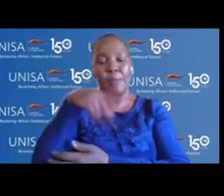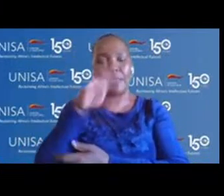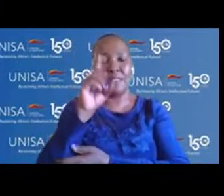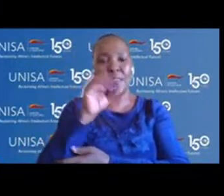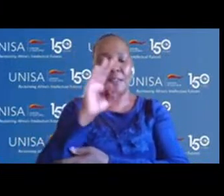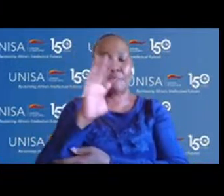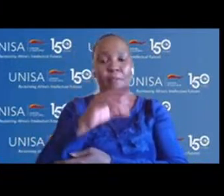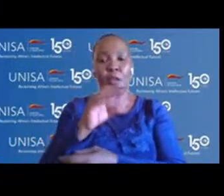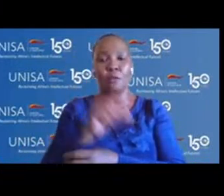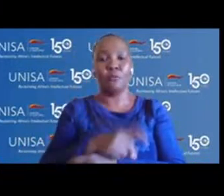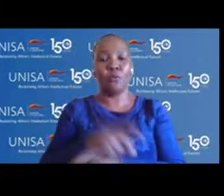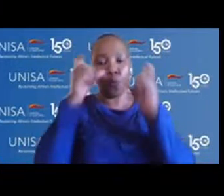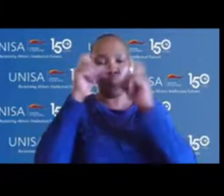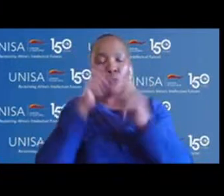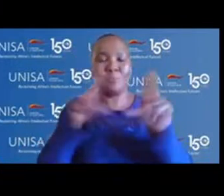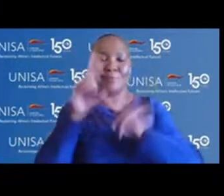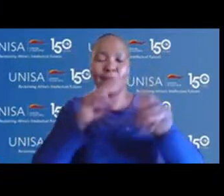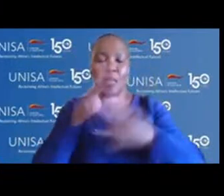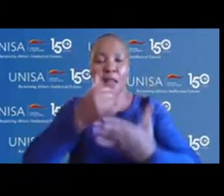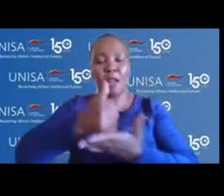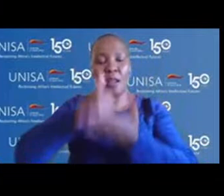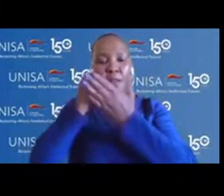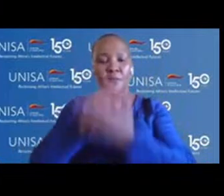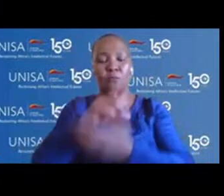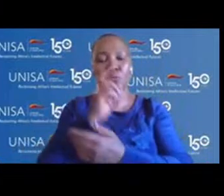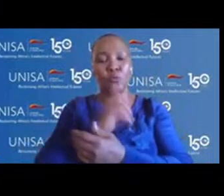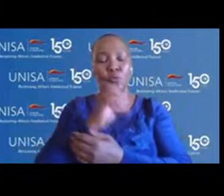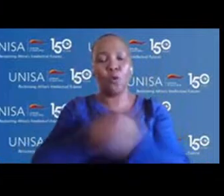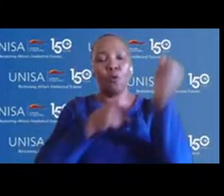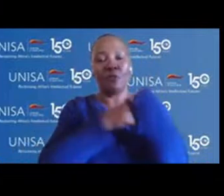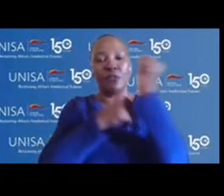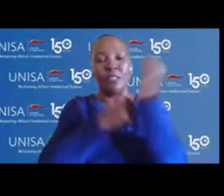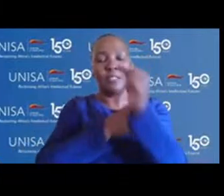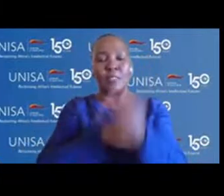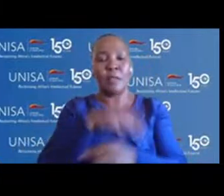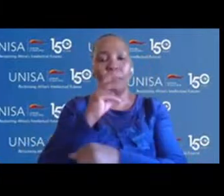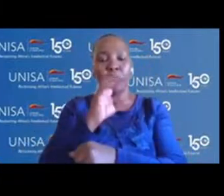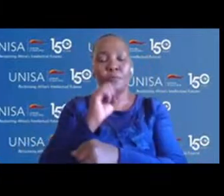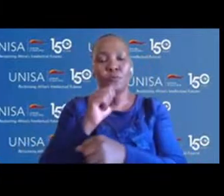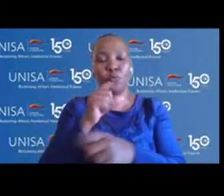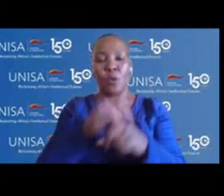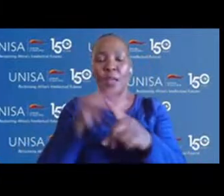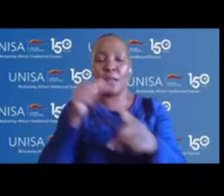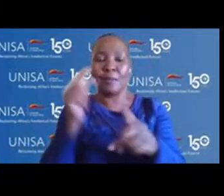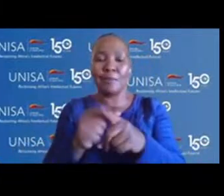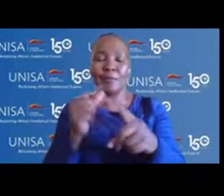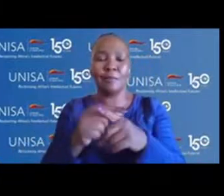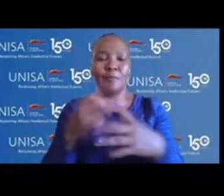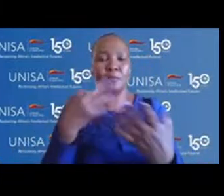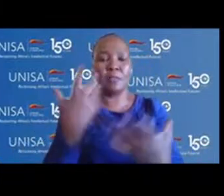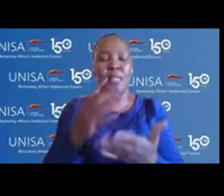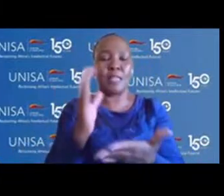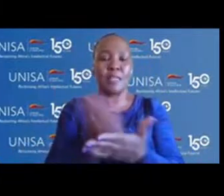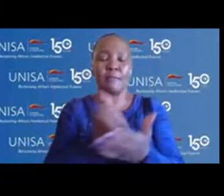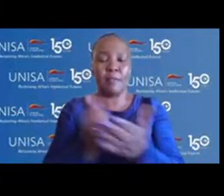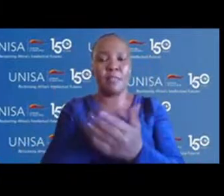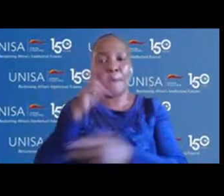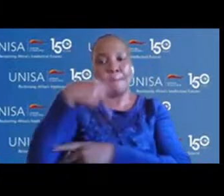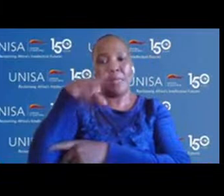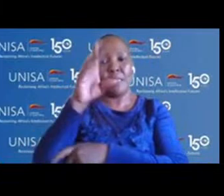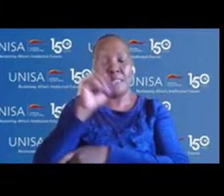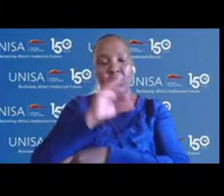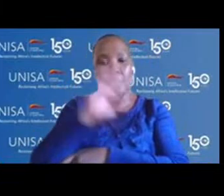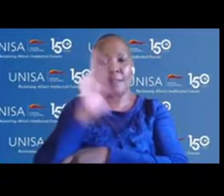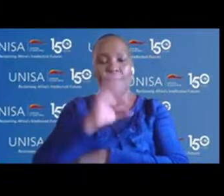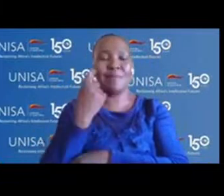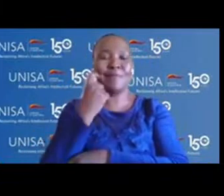help. If you're using Office or Microsoft Word, the latest versions, you just go file, save as PDF. So it's actually very, very easy